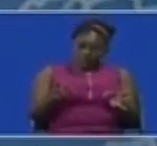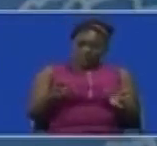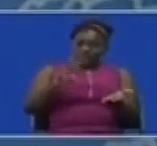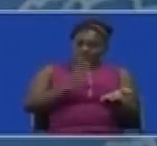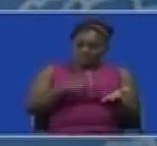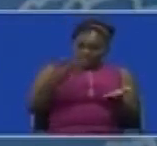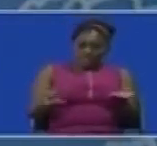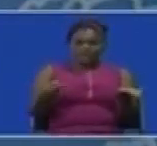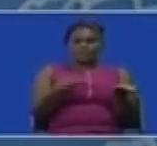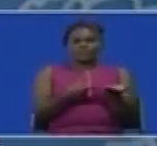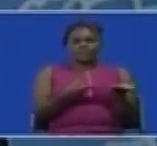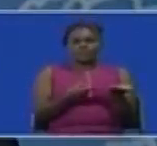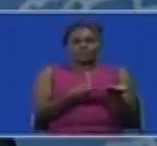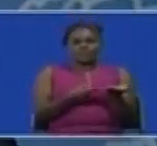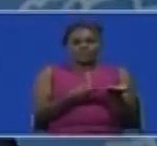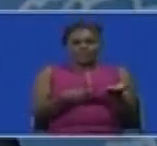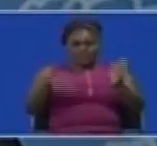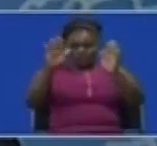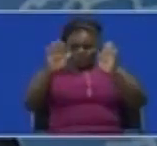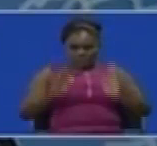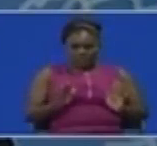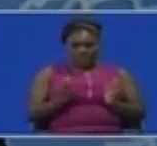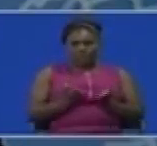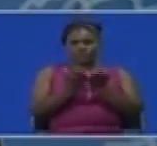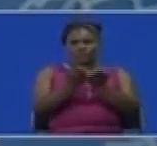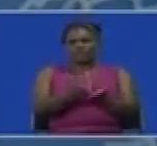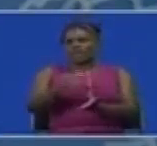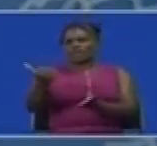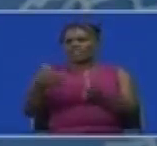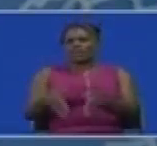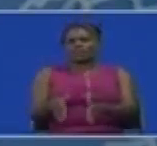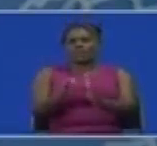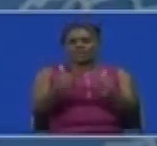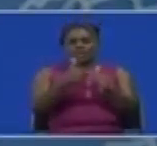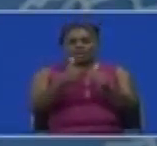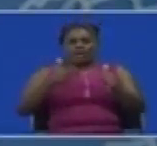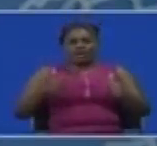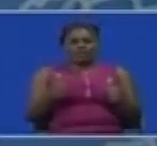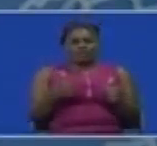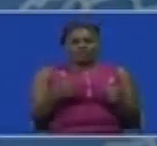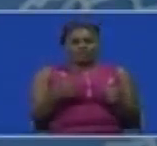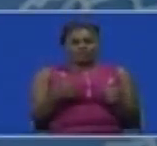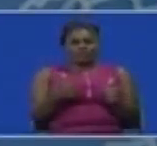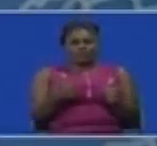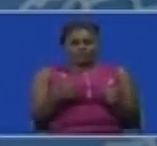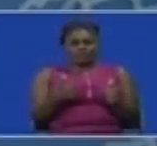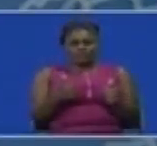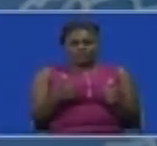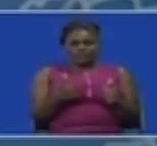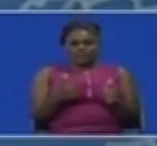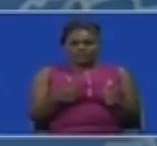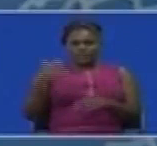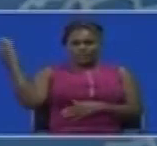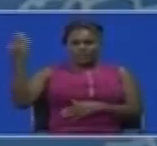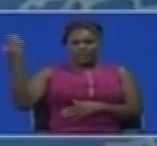religious leaders said it was important to provide for an alternative method to avoid disenfranchising voters. They were